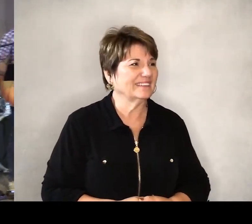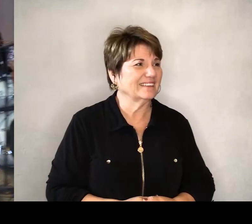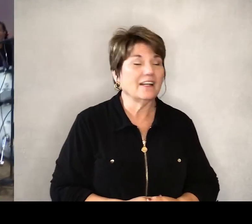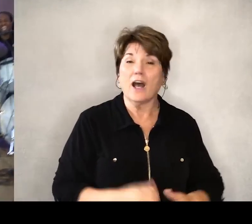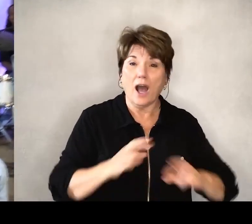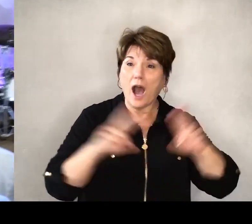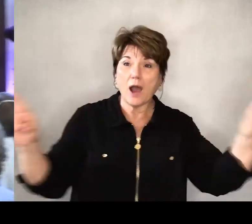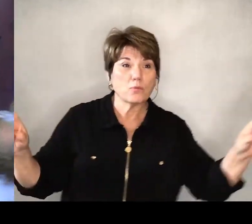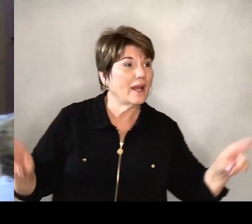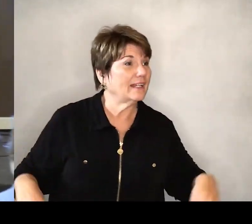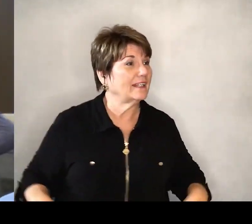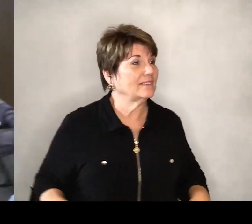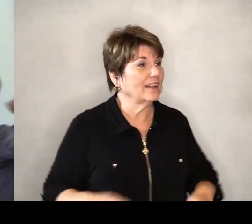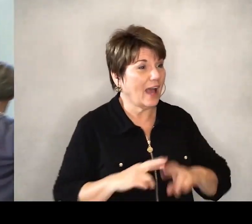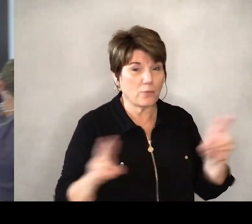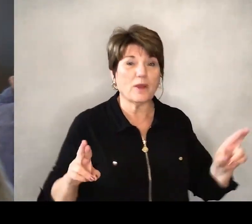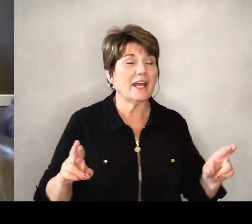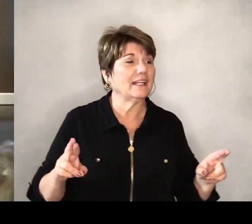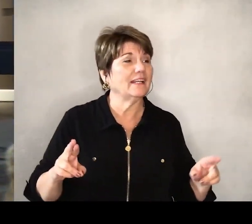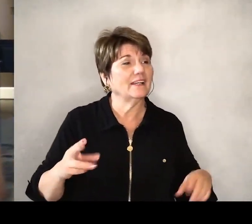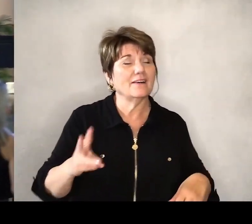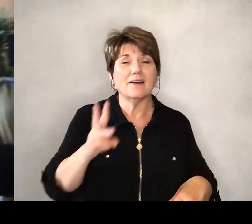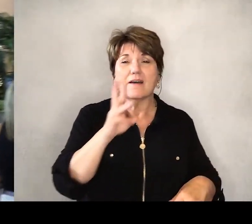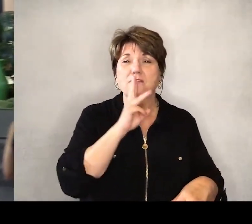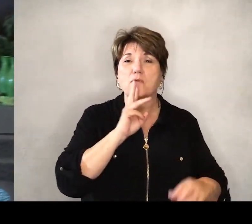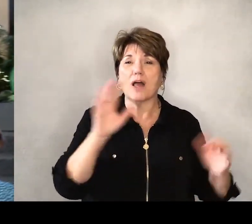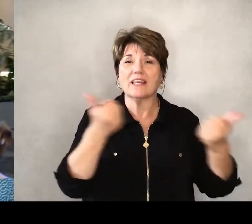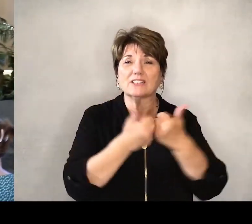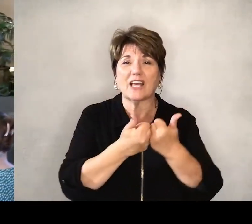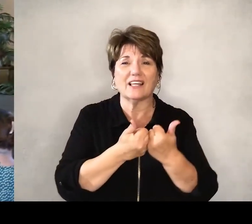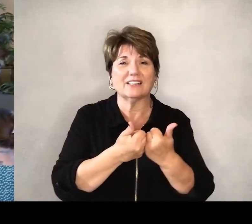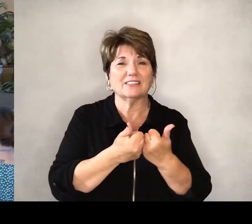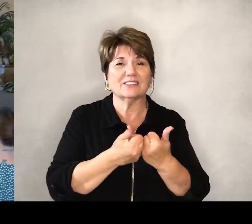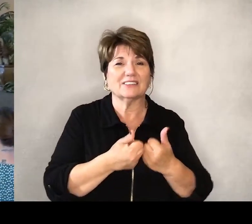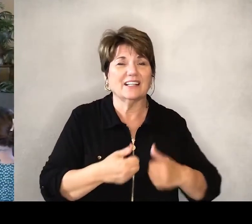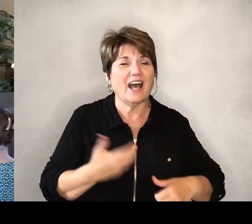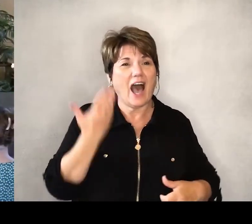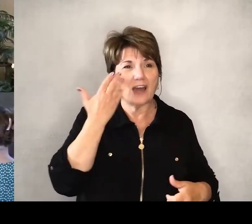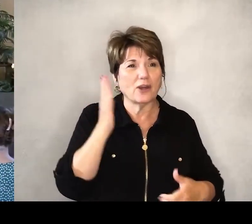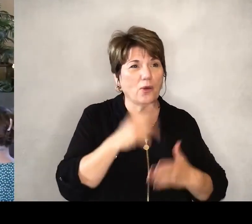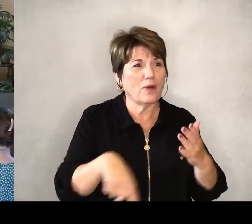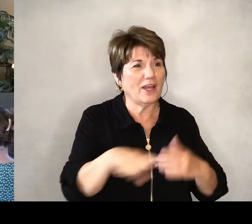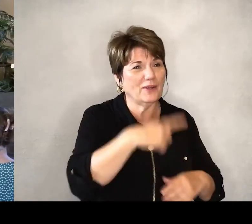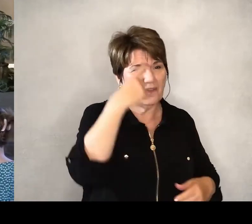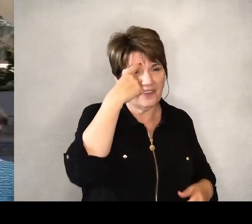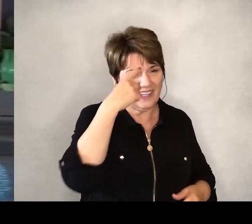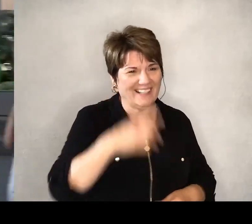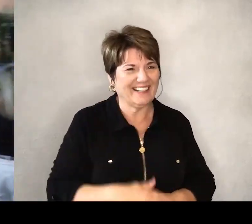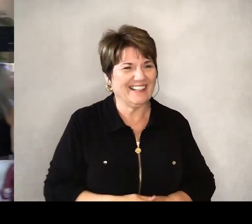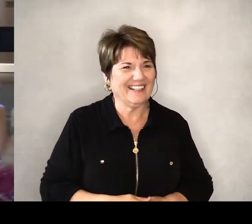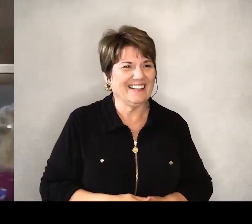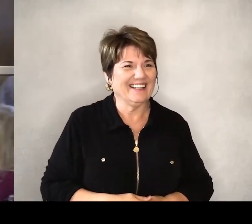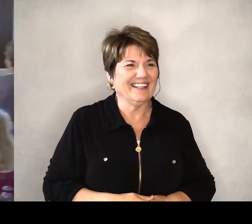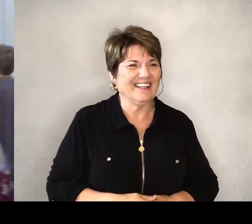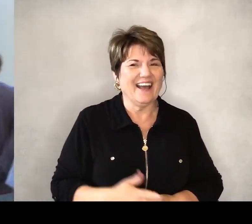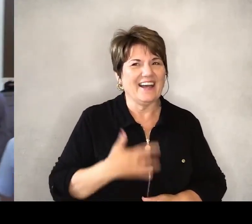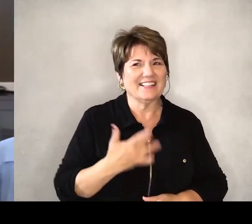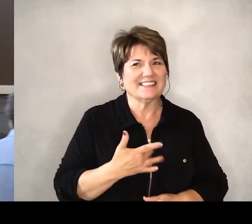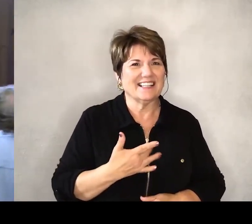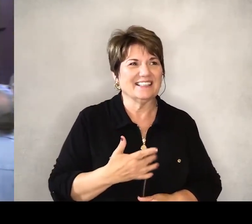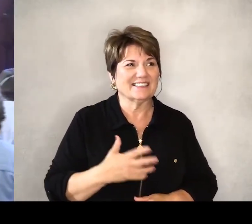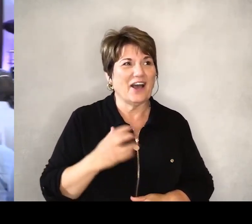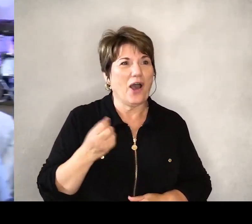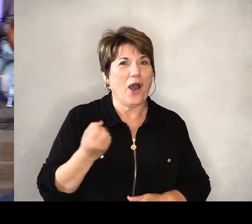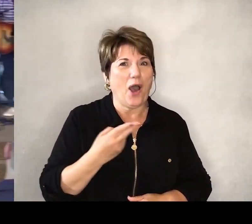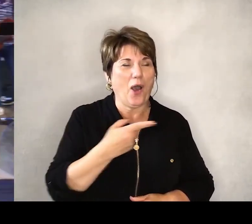I'm ready to get dunked, I guess. Yes. Oh, my gosh. I don't know what you people are thinking. There was this sense of like, oh,